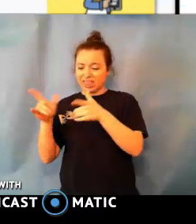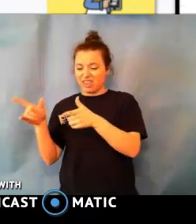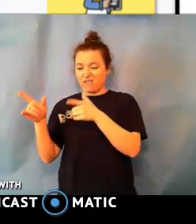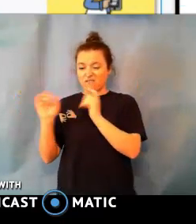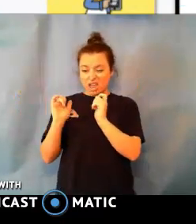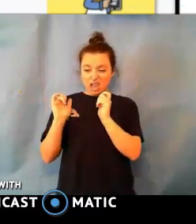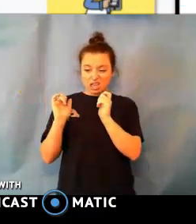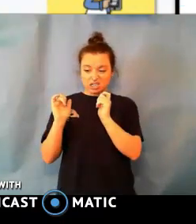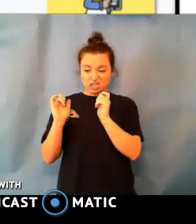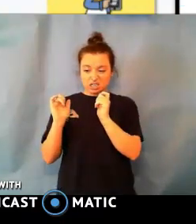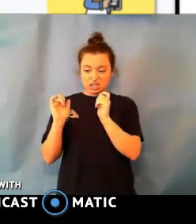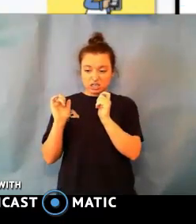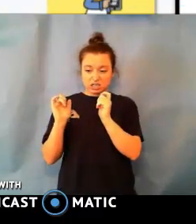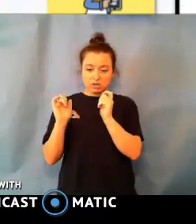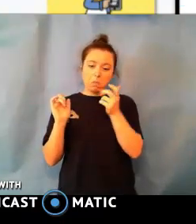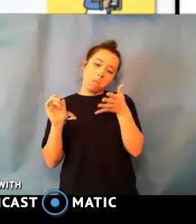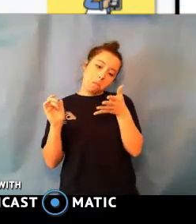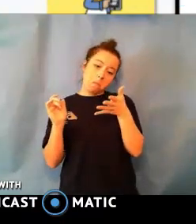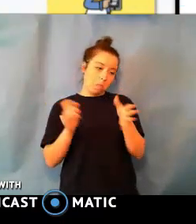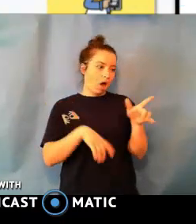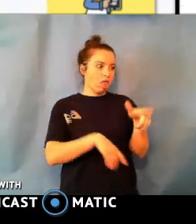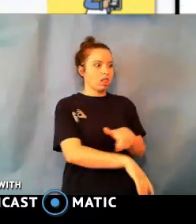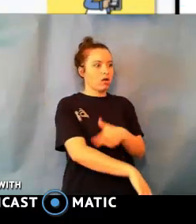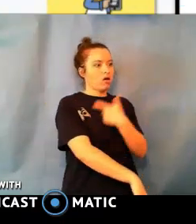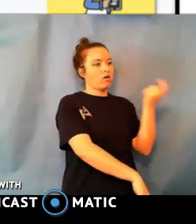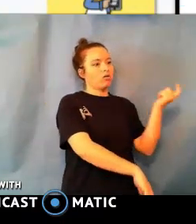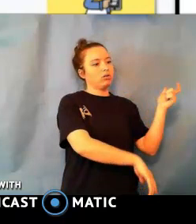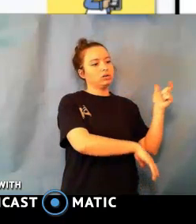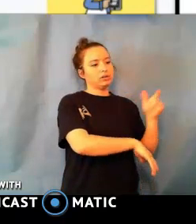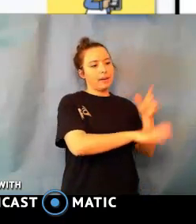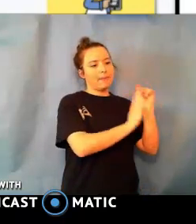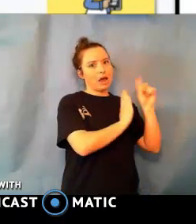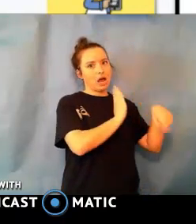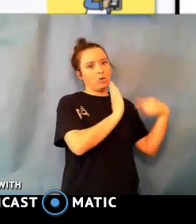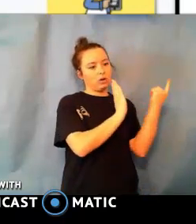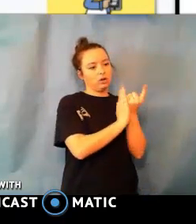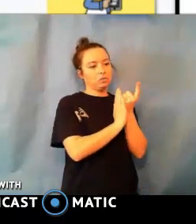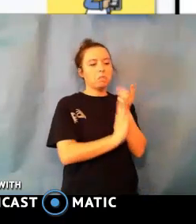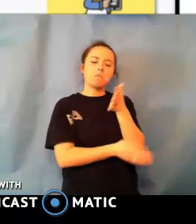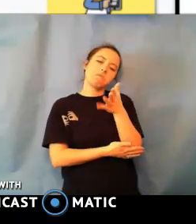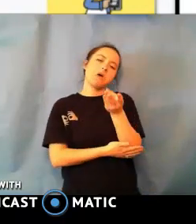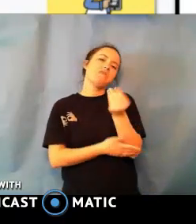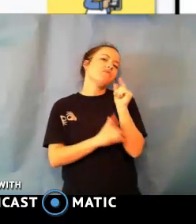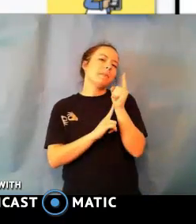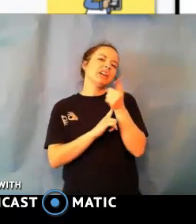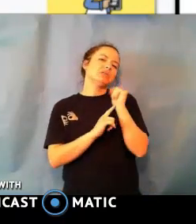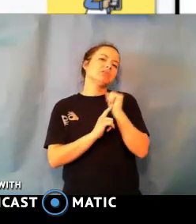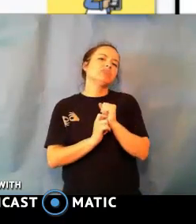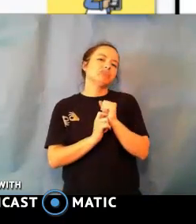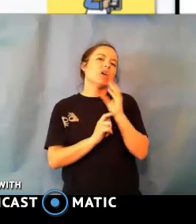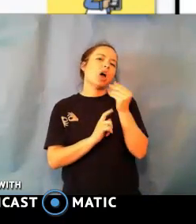fast? Does it take a little while or does it take a long time? Usually it just takes a few